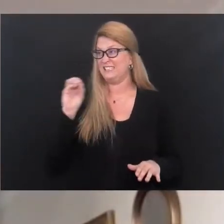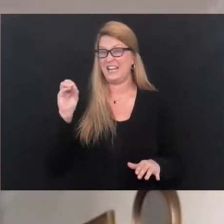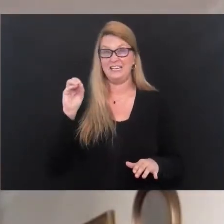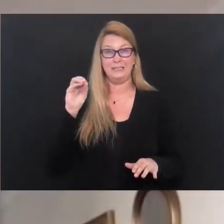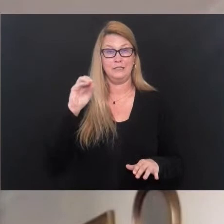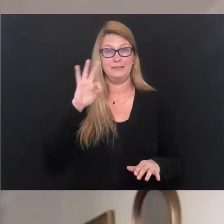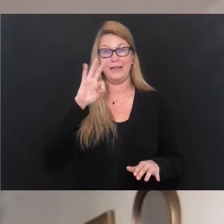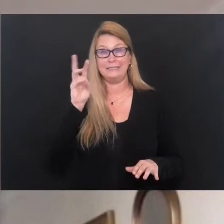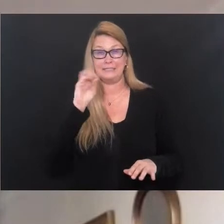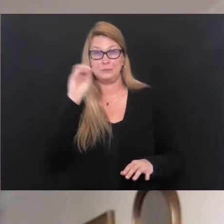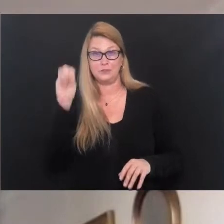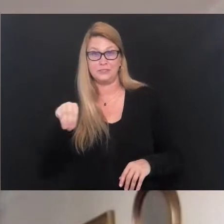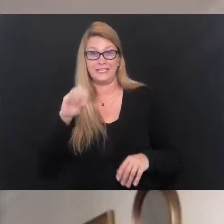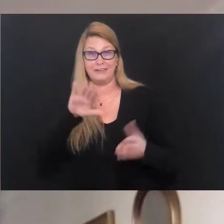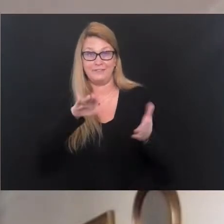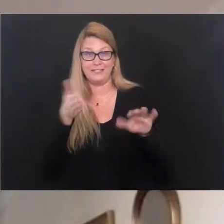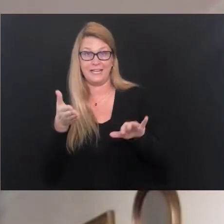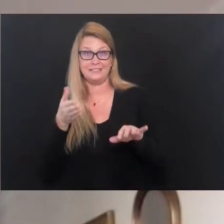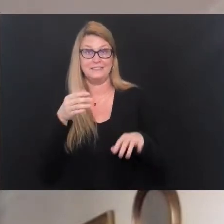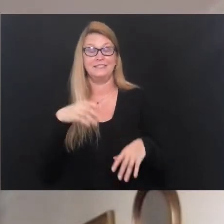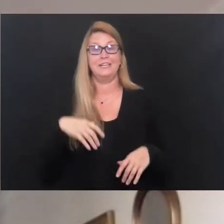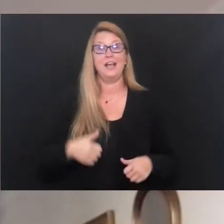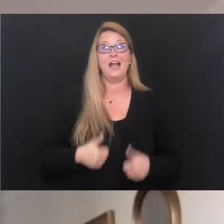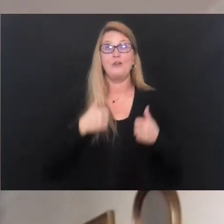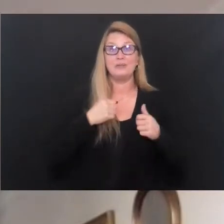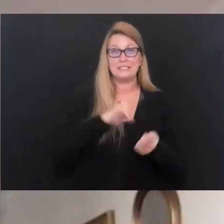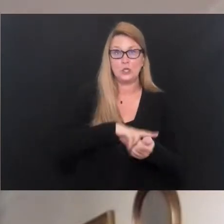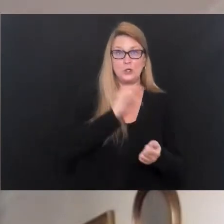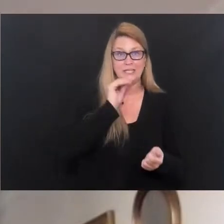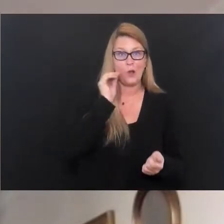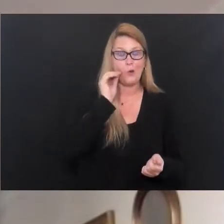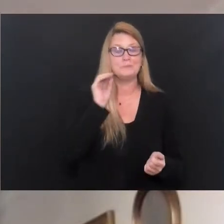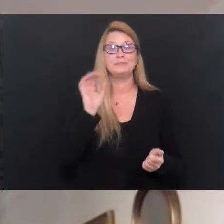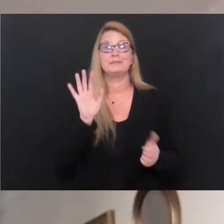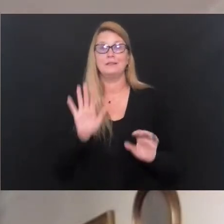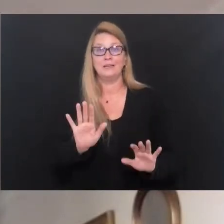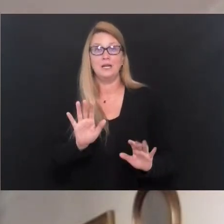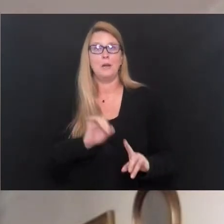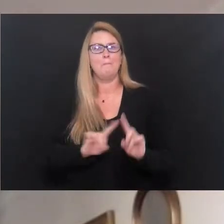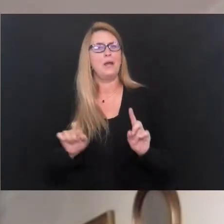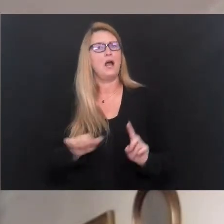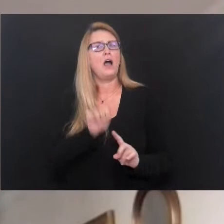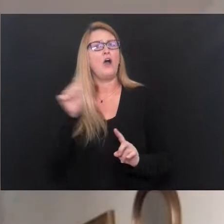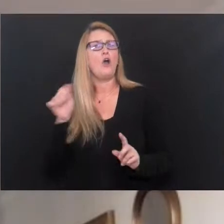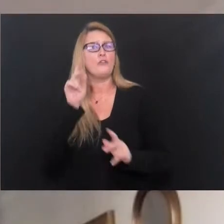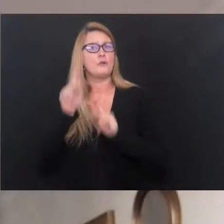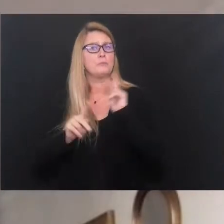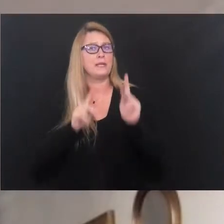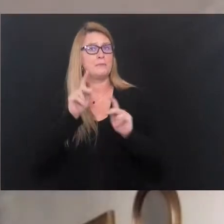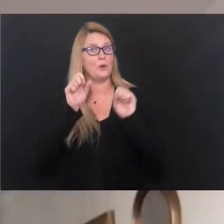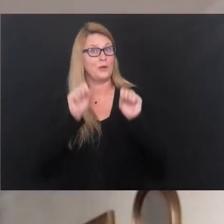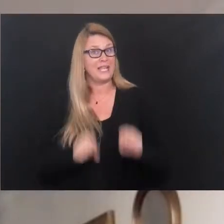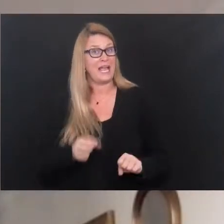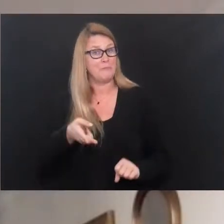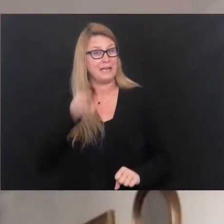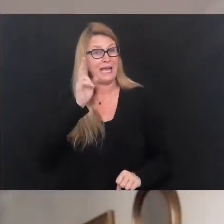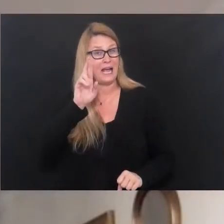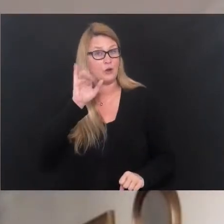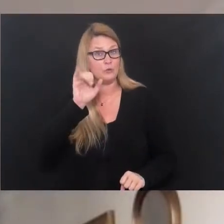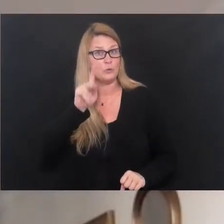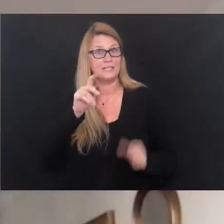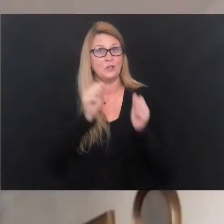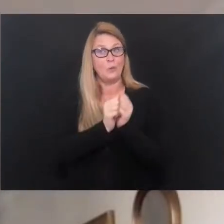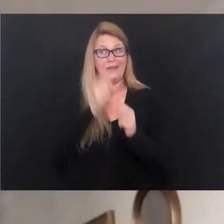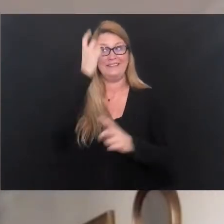home residents, 50% of our deaths. But we also know that other people can be at risk for severe disease